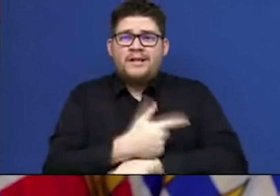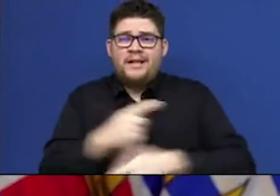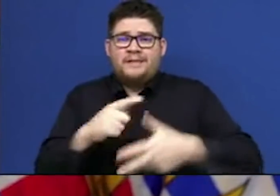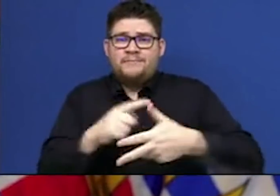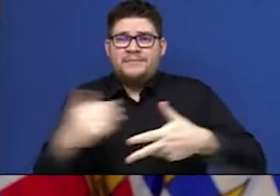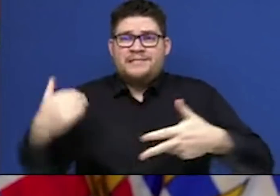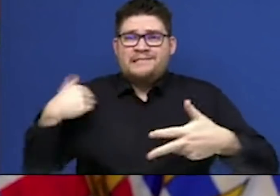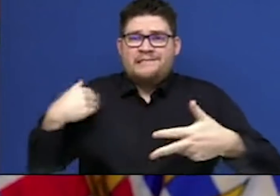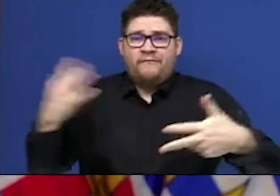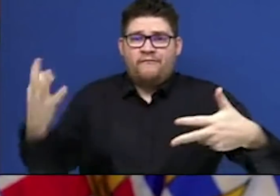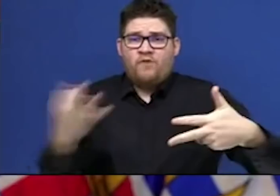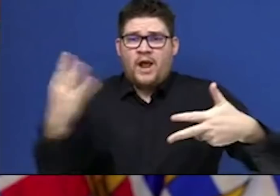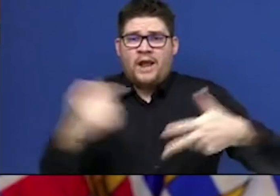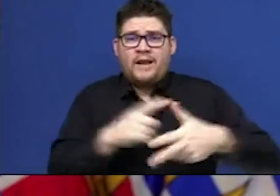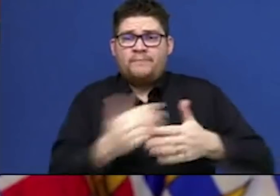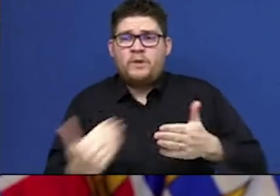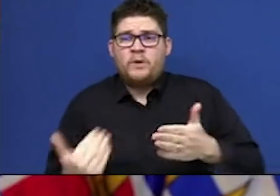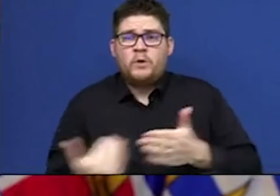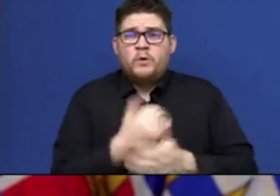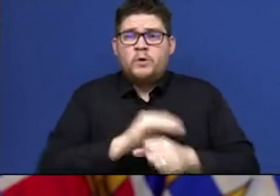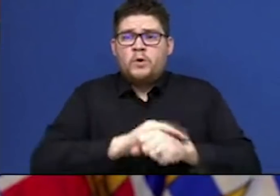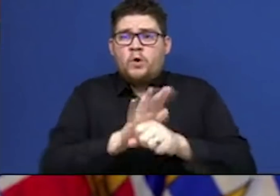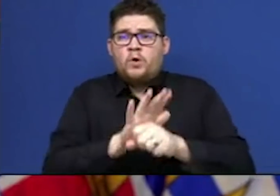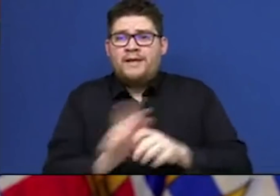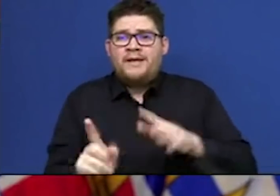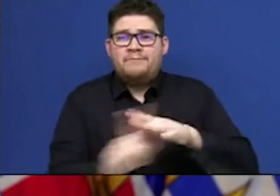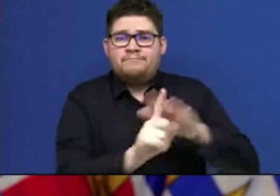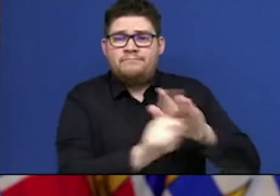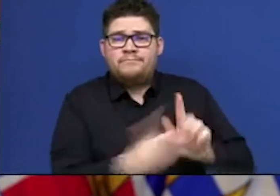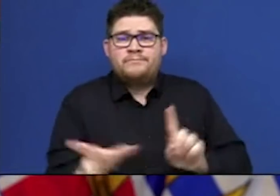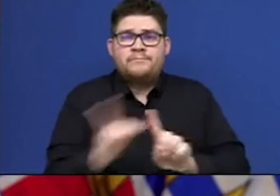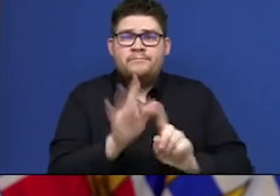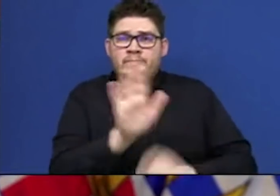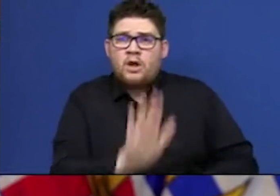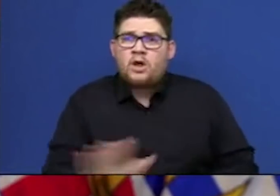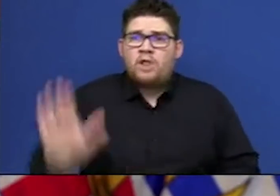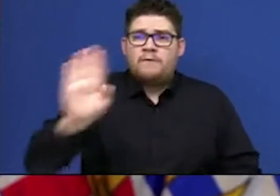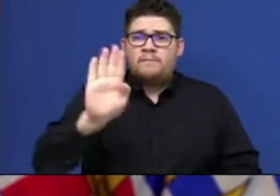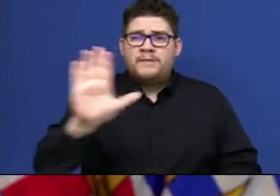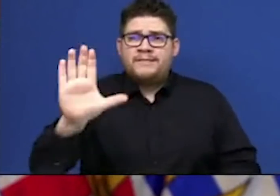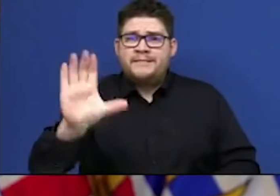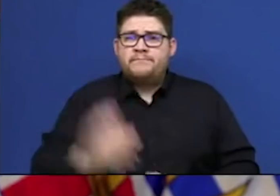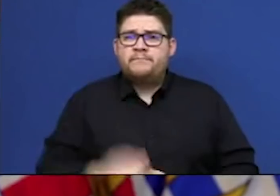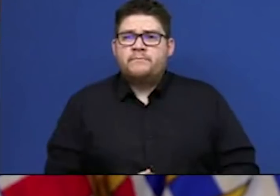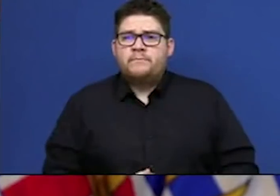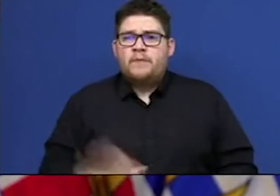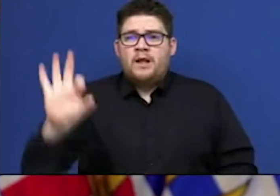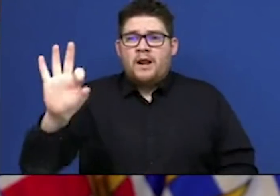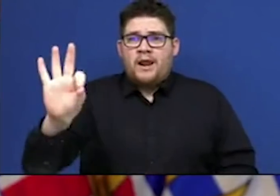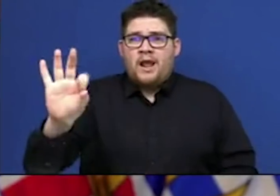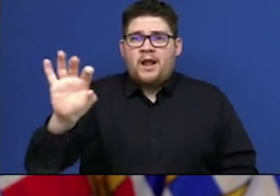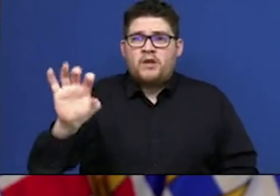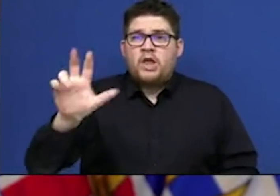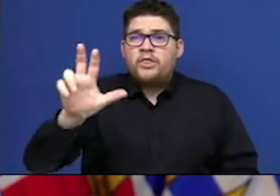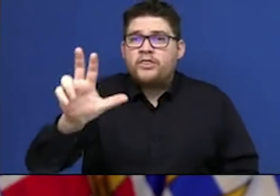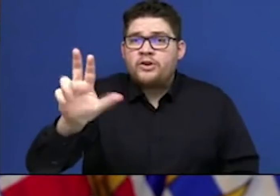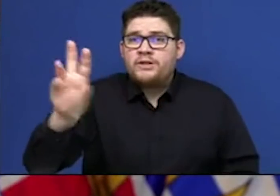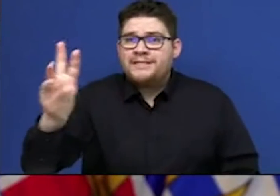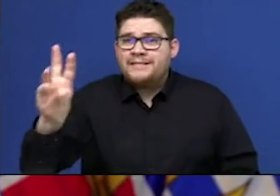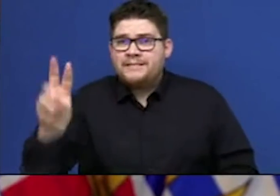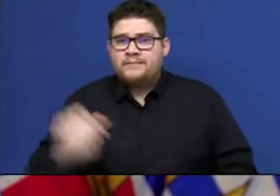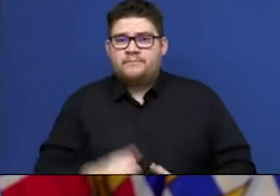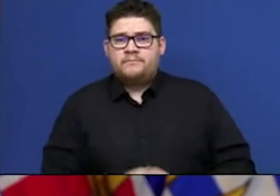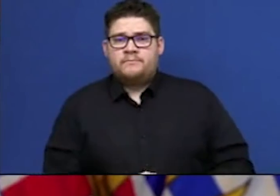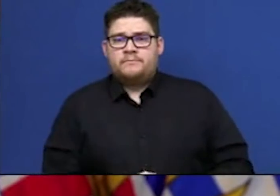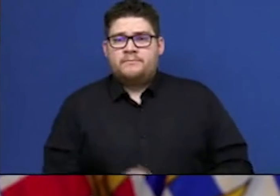cases diagnosed in British Columbia. Saturday to Sunday, an additional 805 new cases. And in the last 24